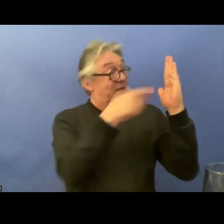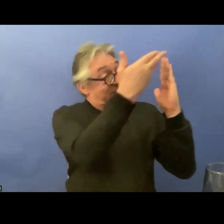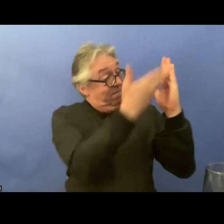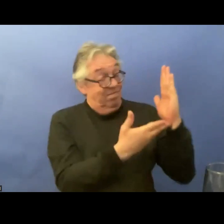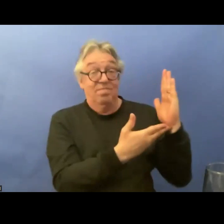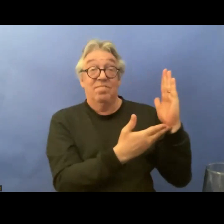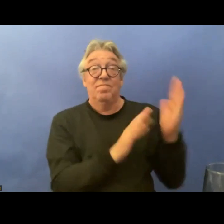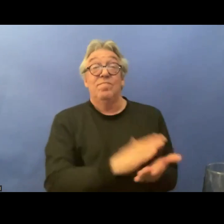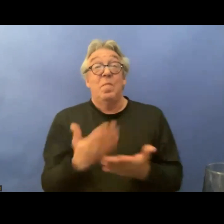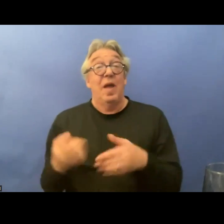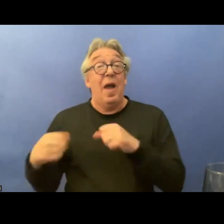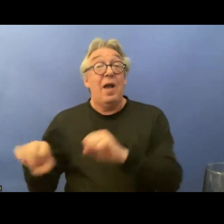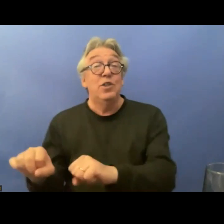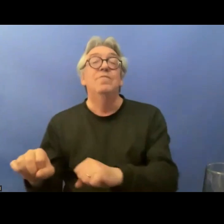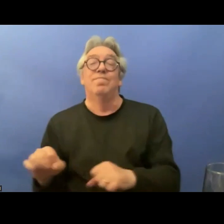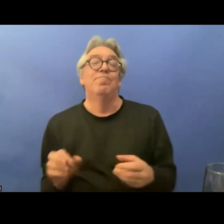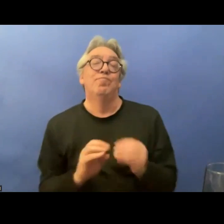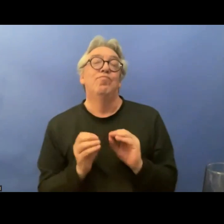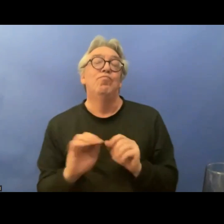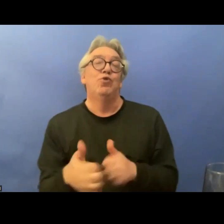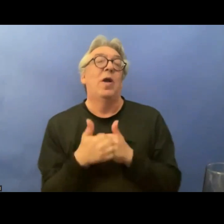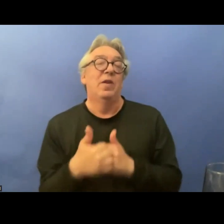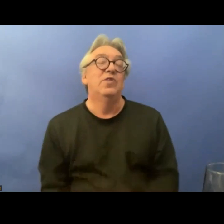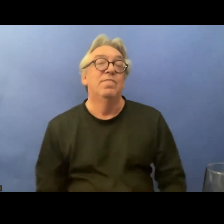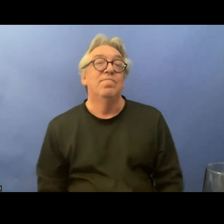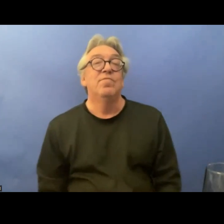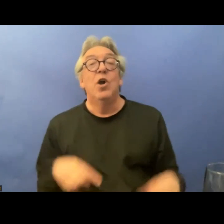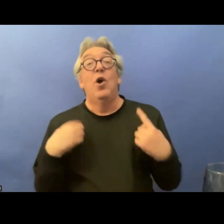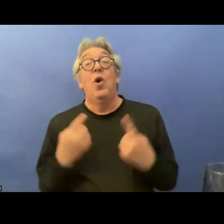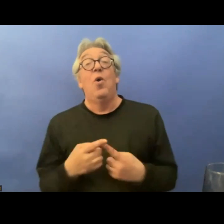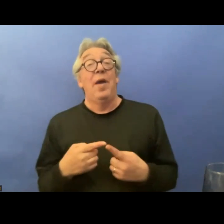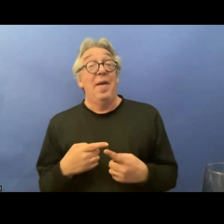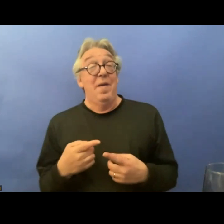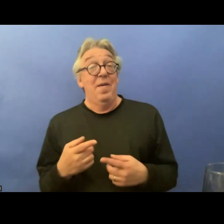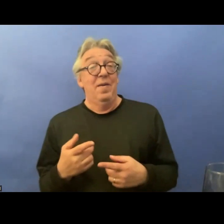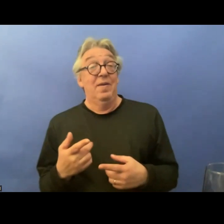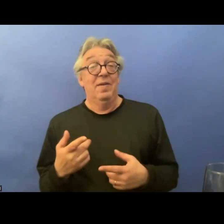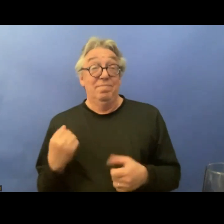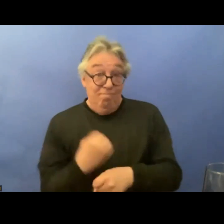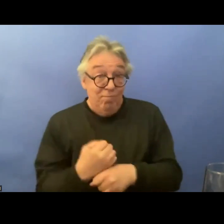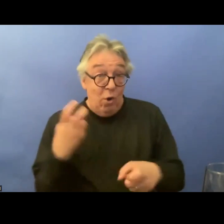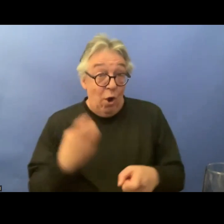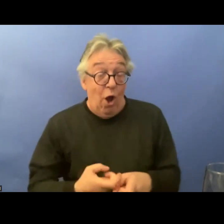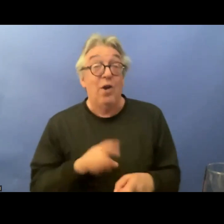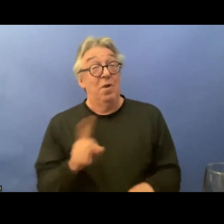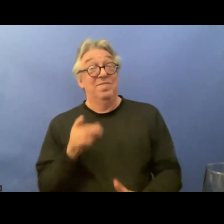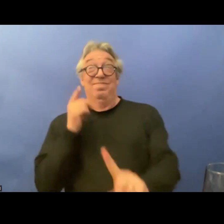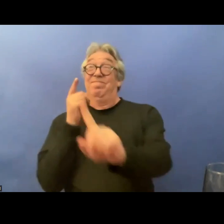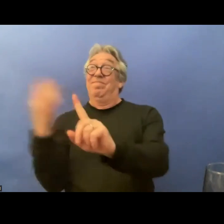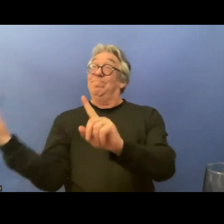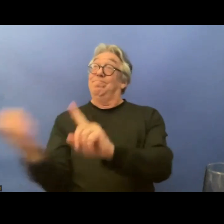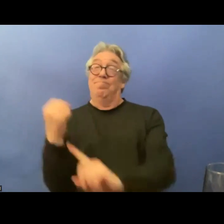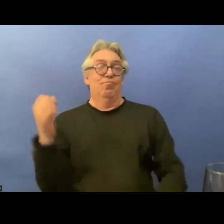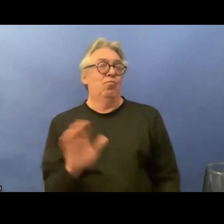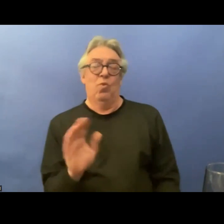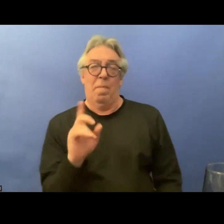a challenge. And despite all of the efforts, we are far from where we need to be. We still need to do more